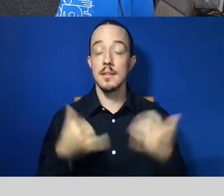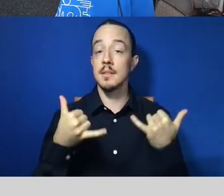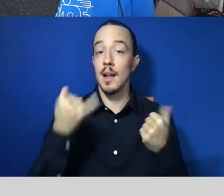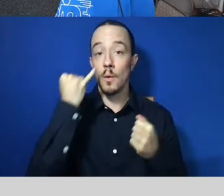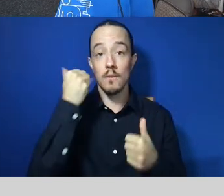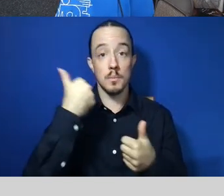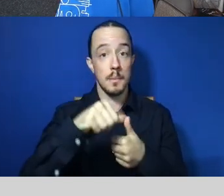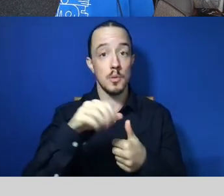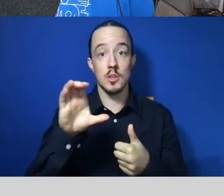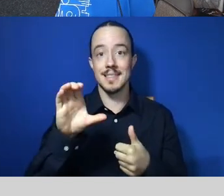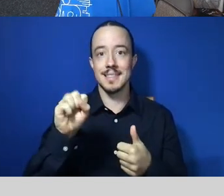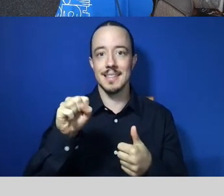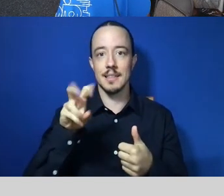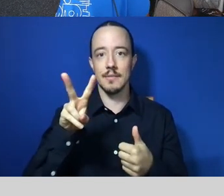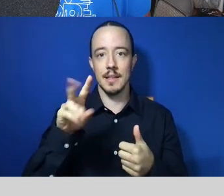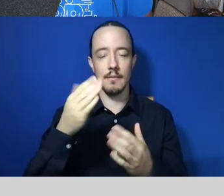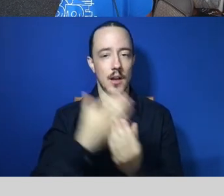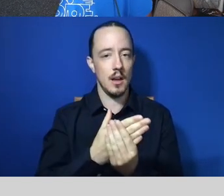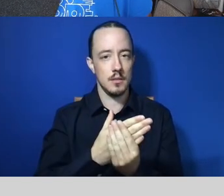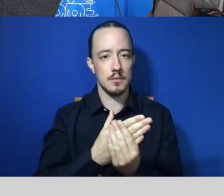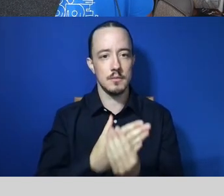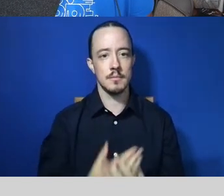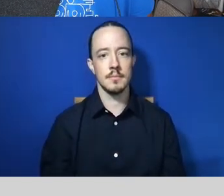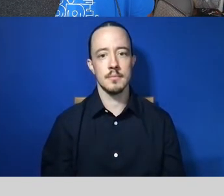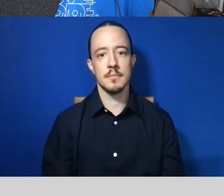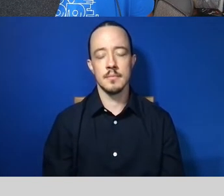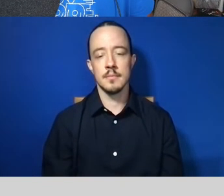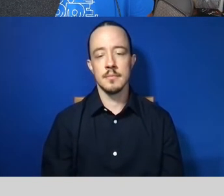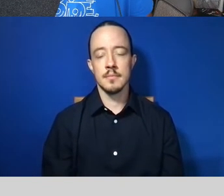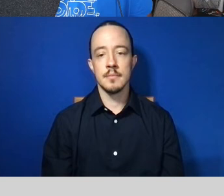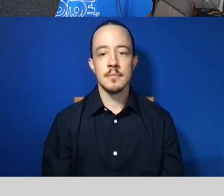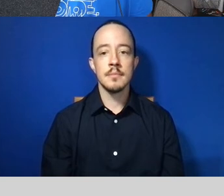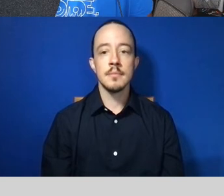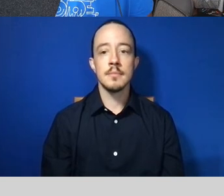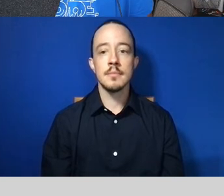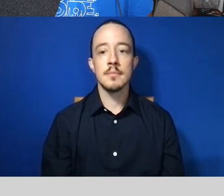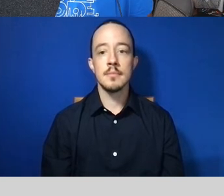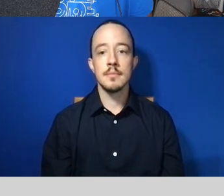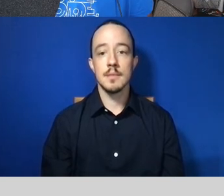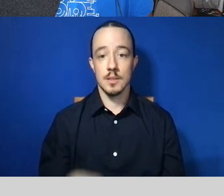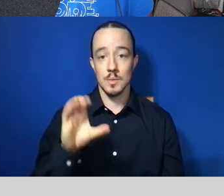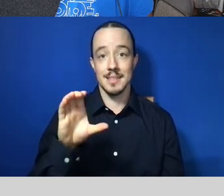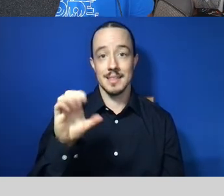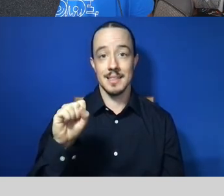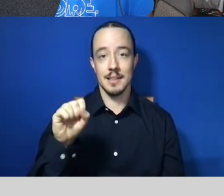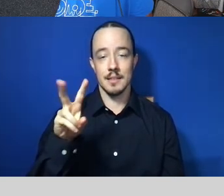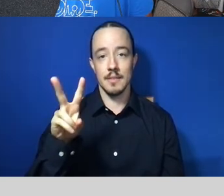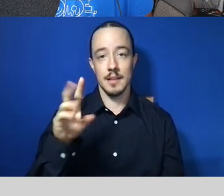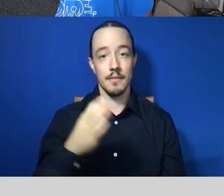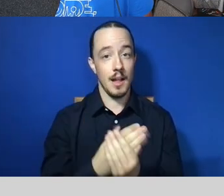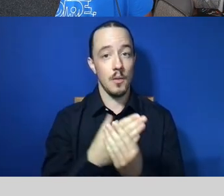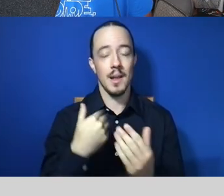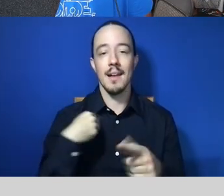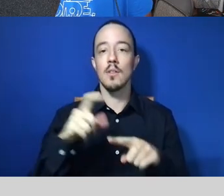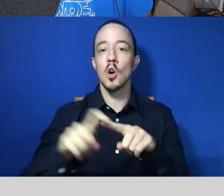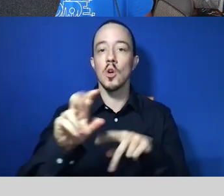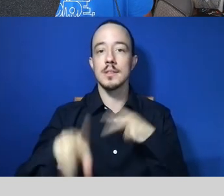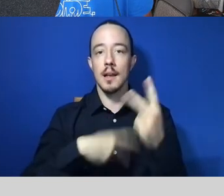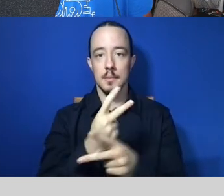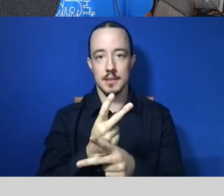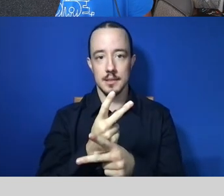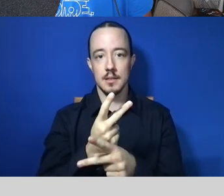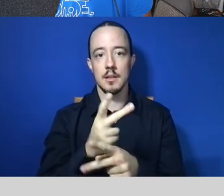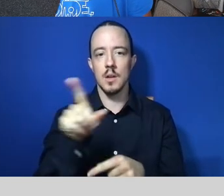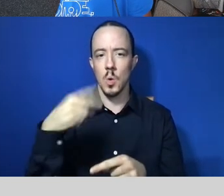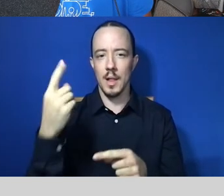here. Now, if you remember in that CSV file, which I can actually zoom out and show you here, the CSV file here, we